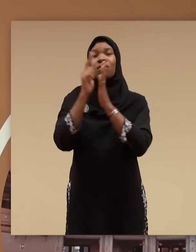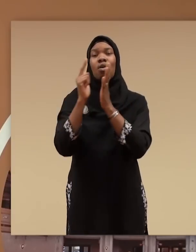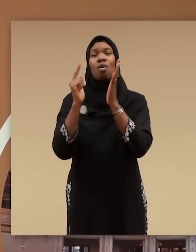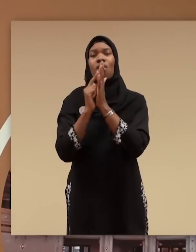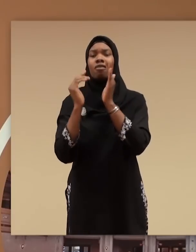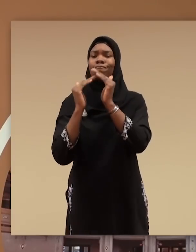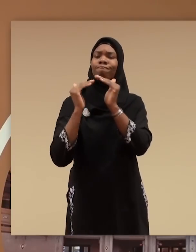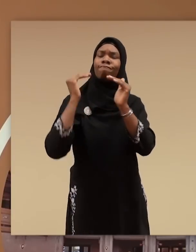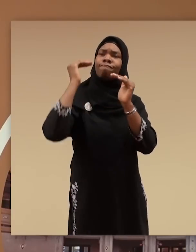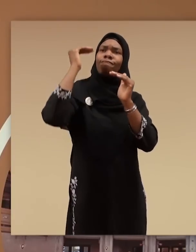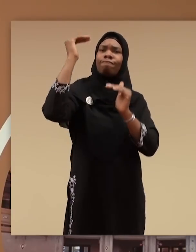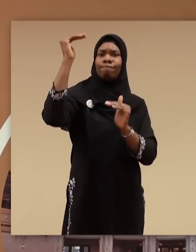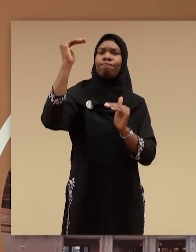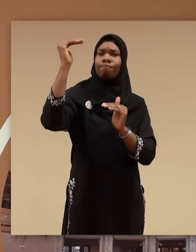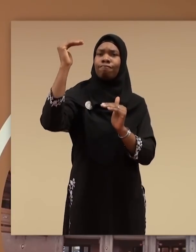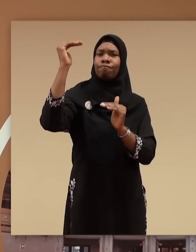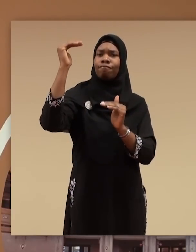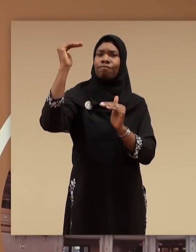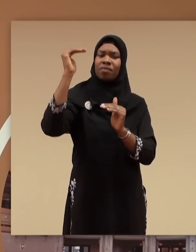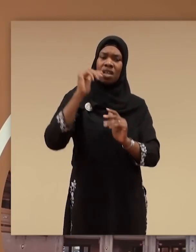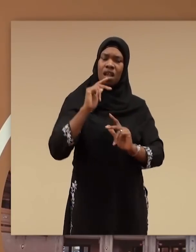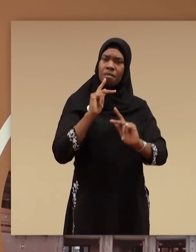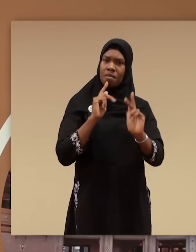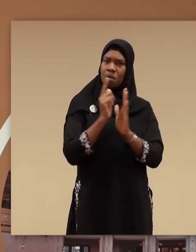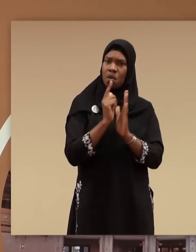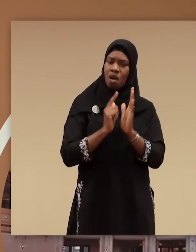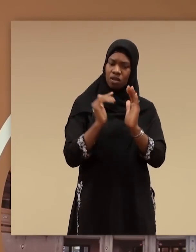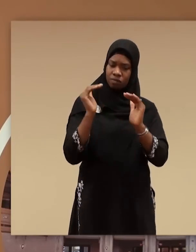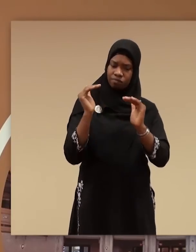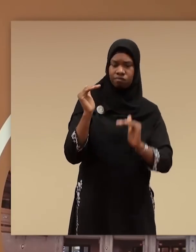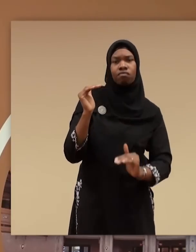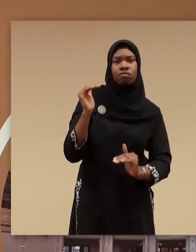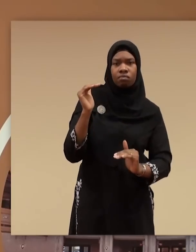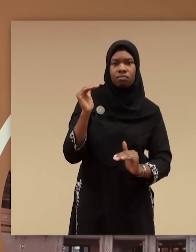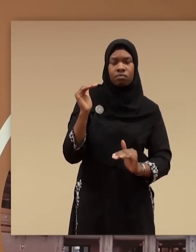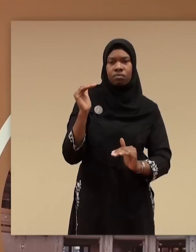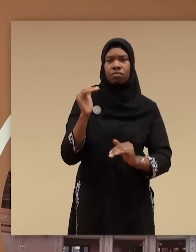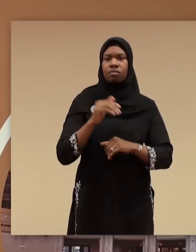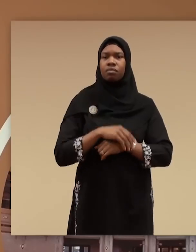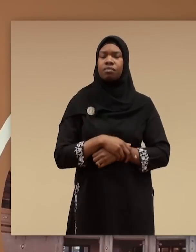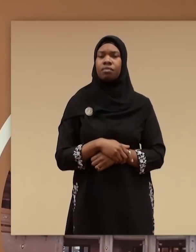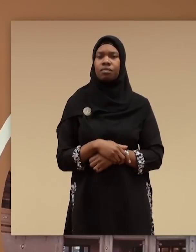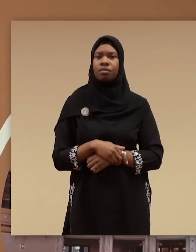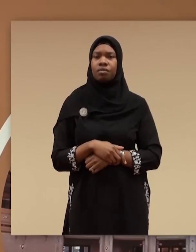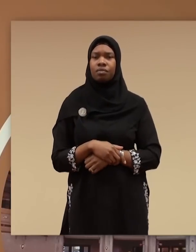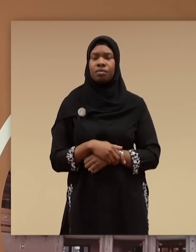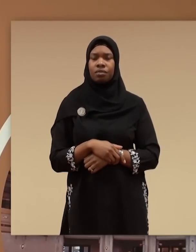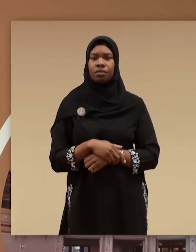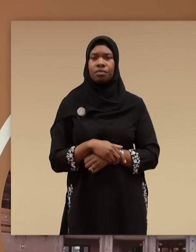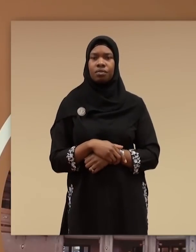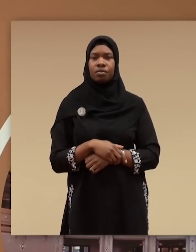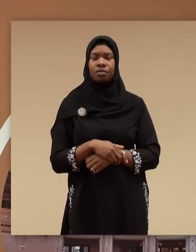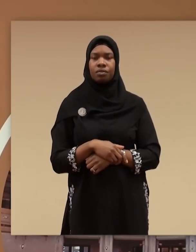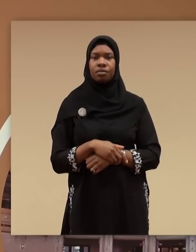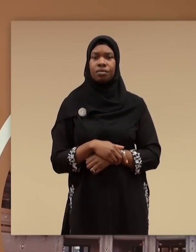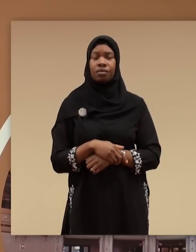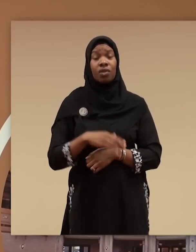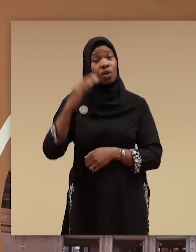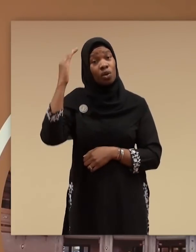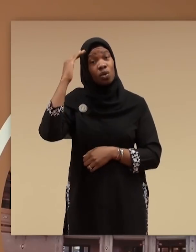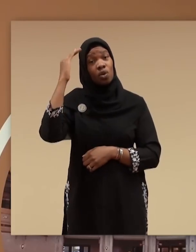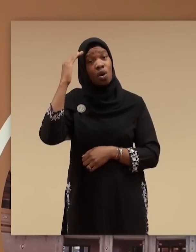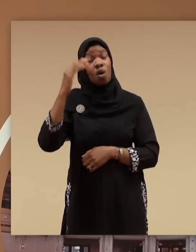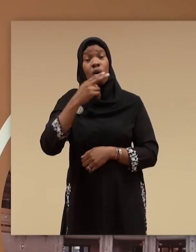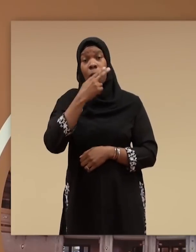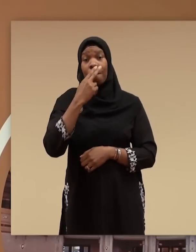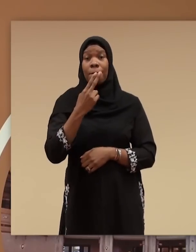That excuse did not work with the soldiers of Hitler and lieutenant of Hitler. At the north, they were brought